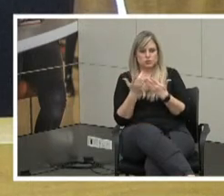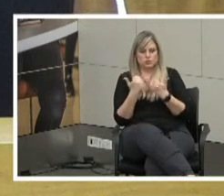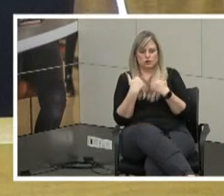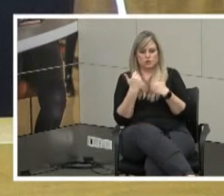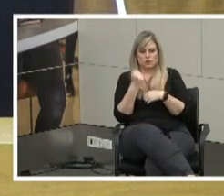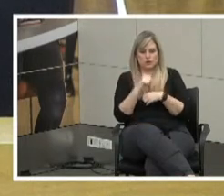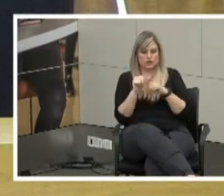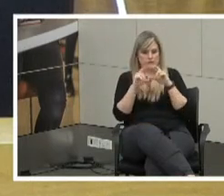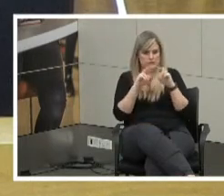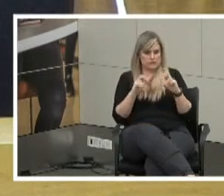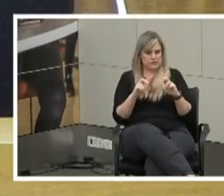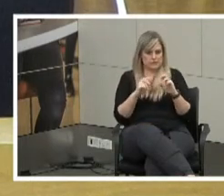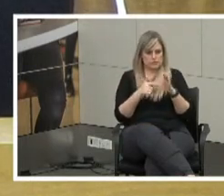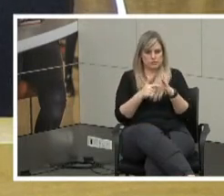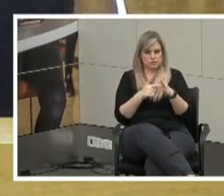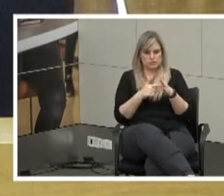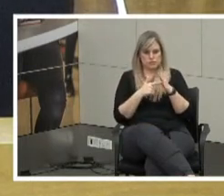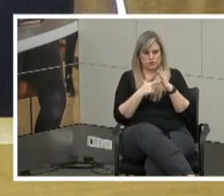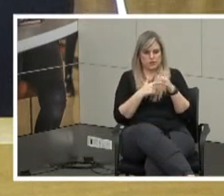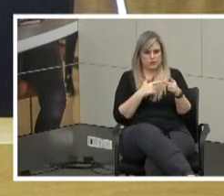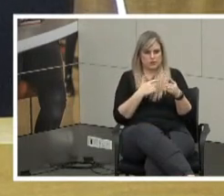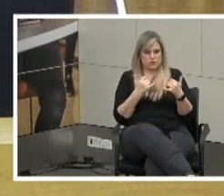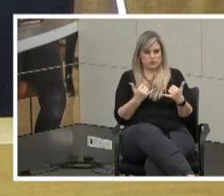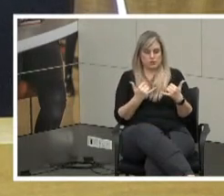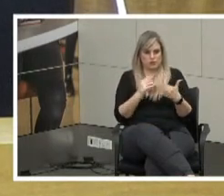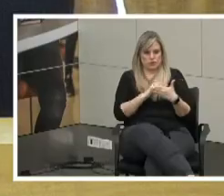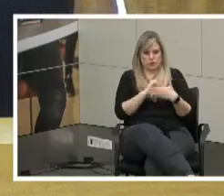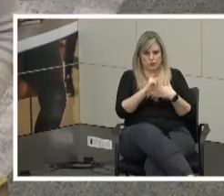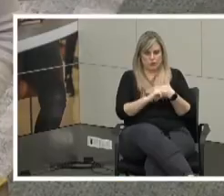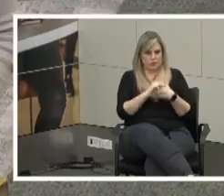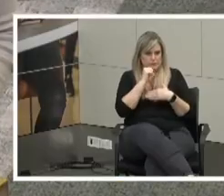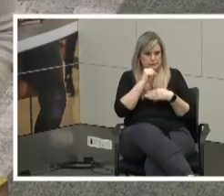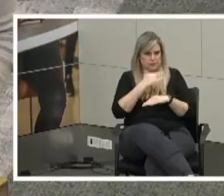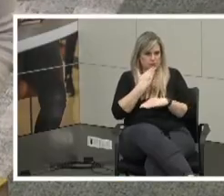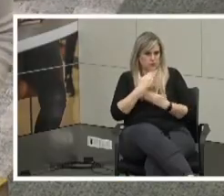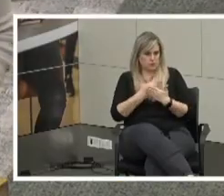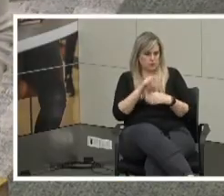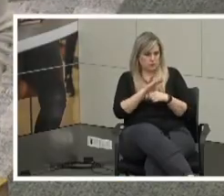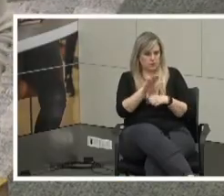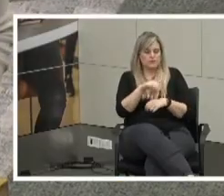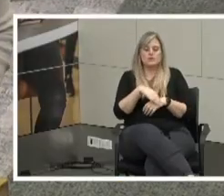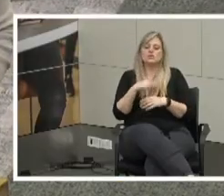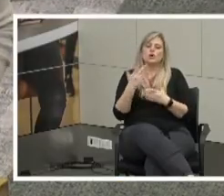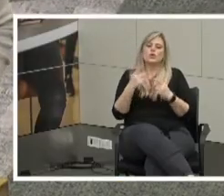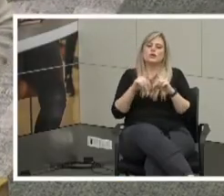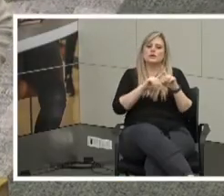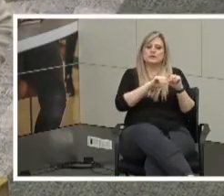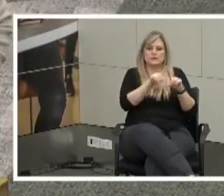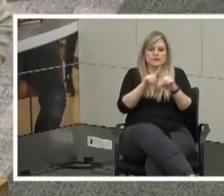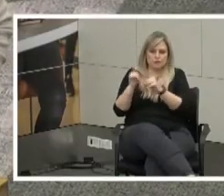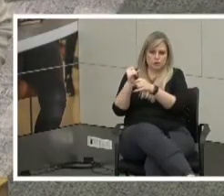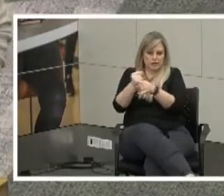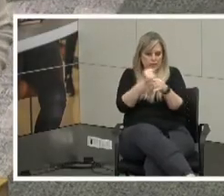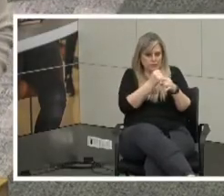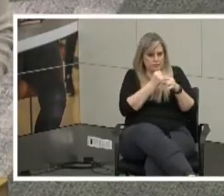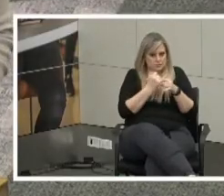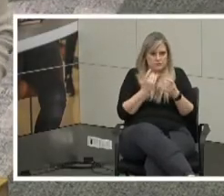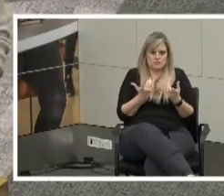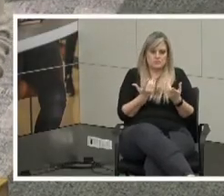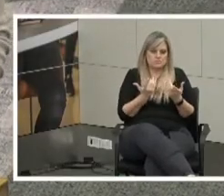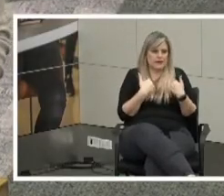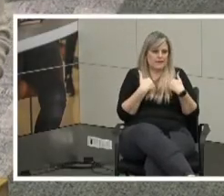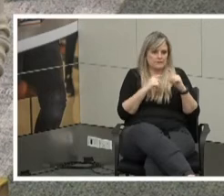curriculum and it's not sufficient uh so so different campuses use different things there